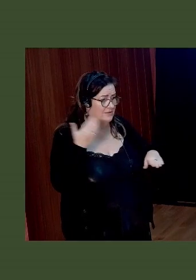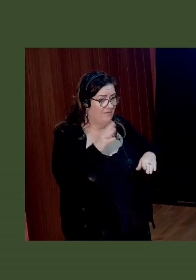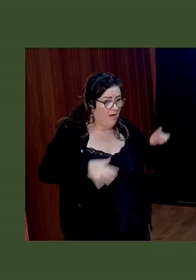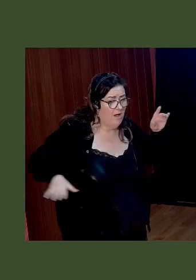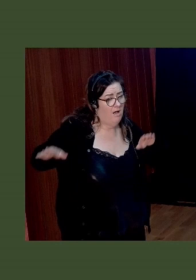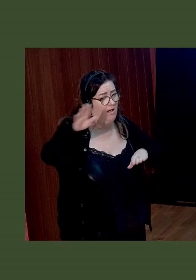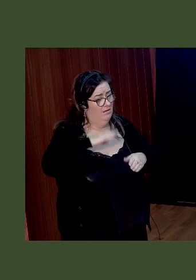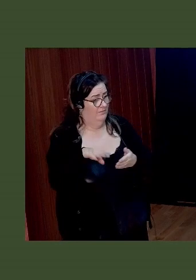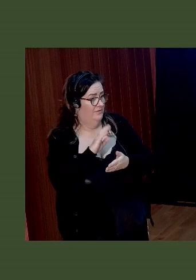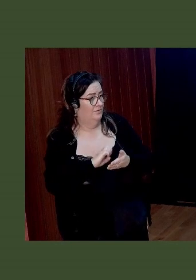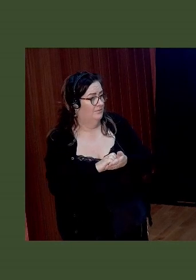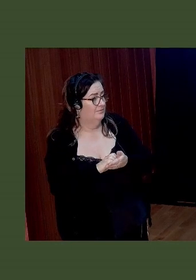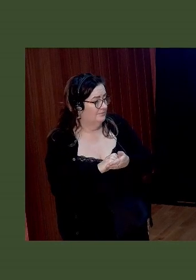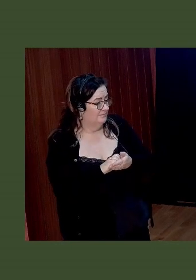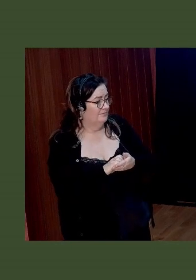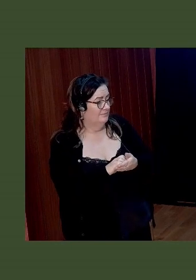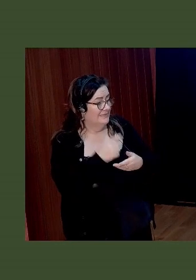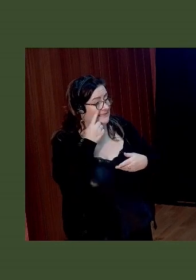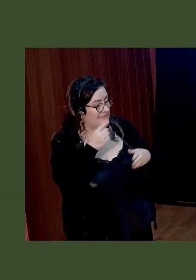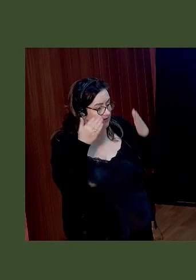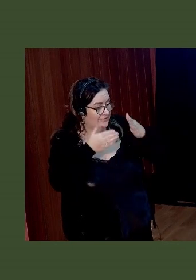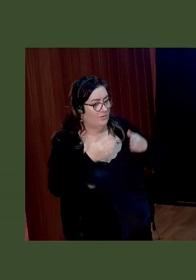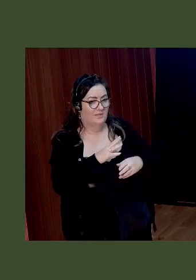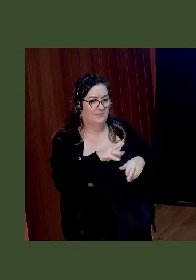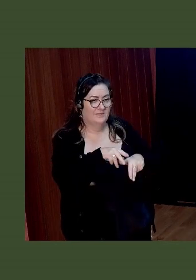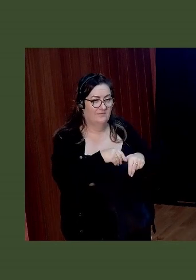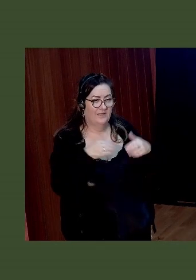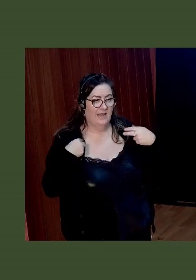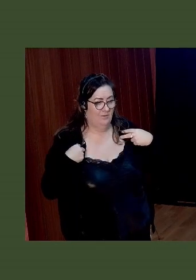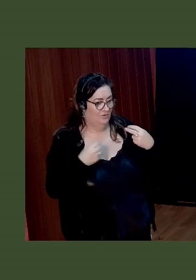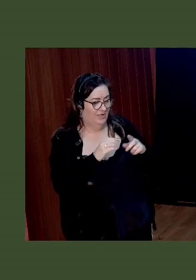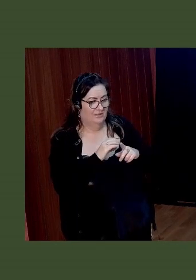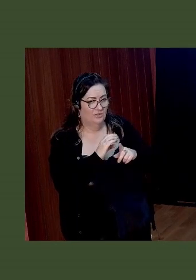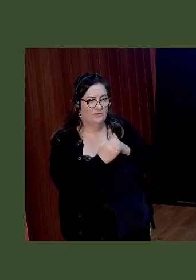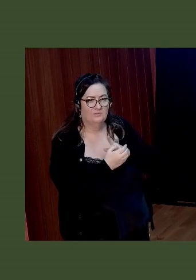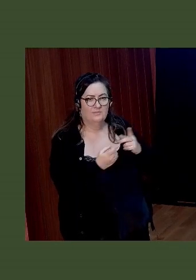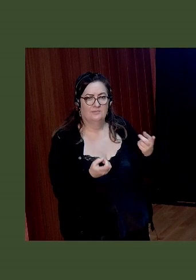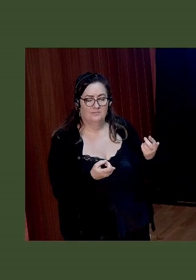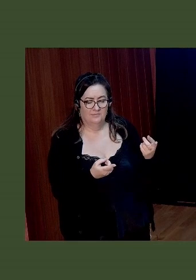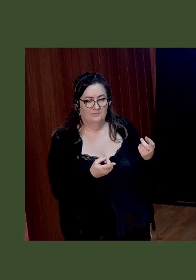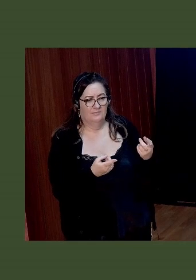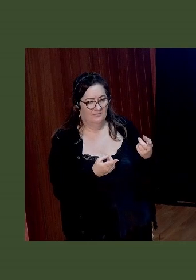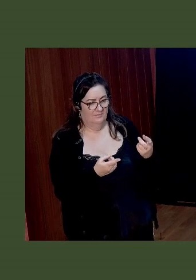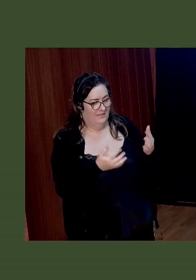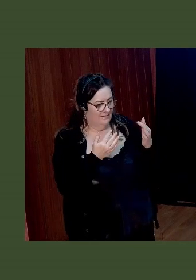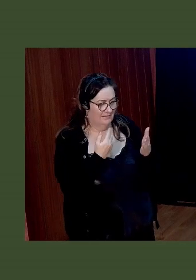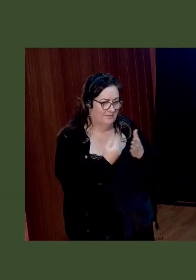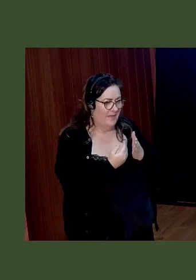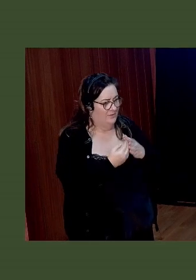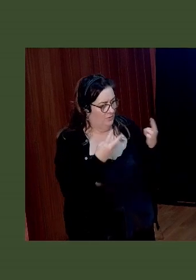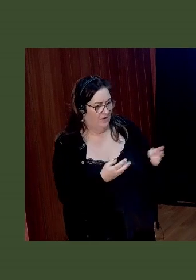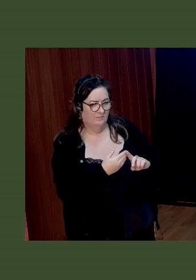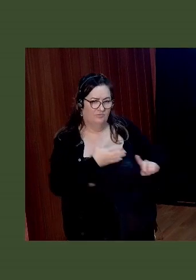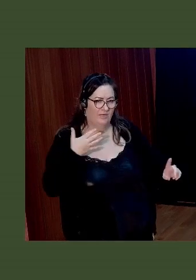Europe. You see here the emphasis on specific language and customs, and it's seen as the basis for the demand of recognition as a